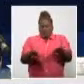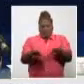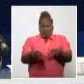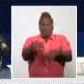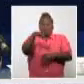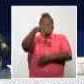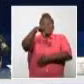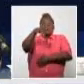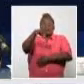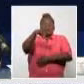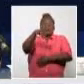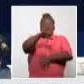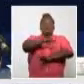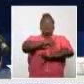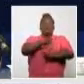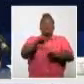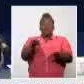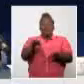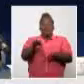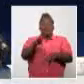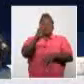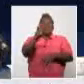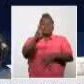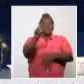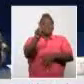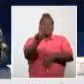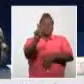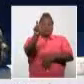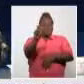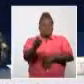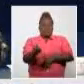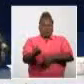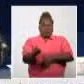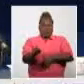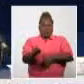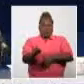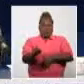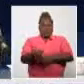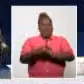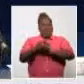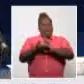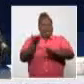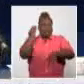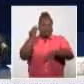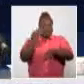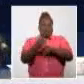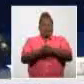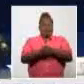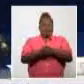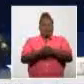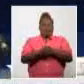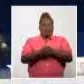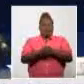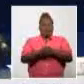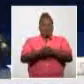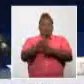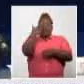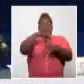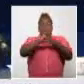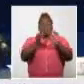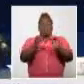Pinar del Rio province accumulates 31 discharges up to yesterday, Artemisa 28, in